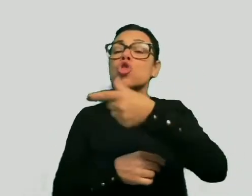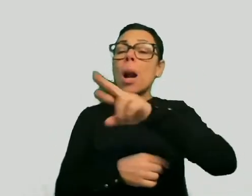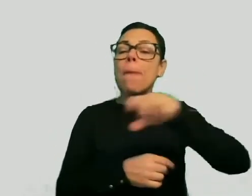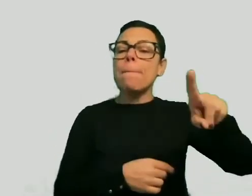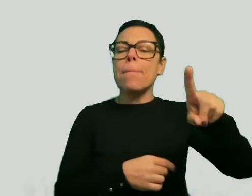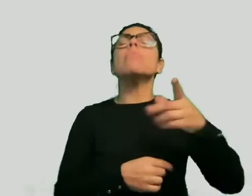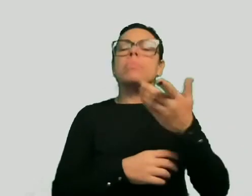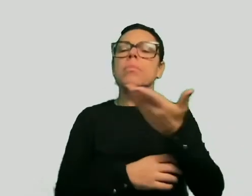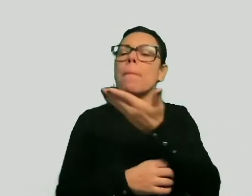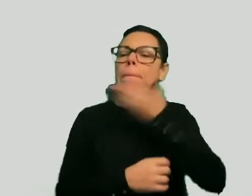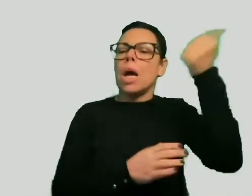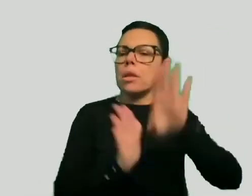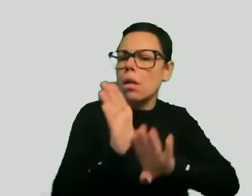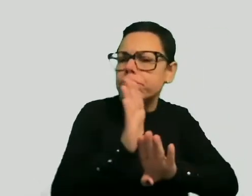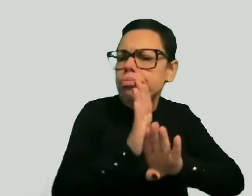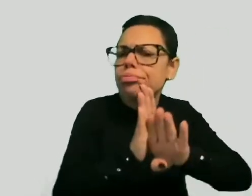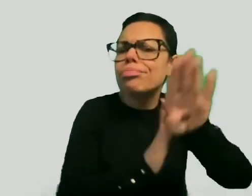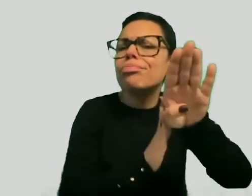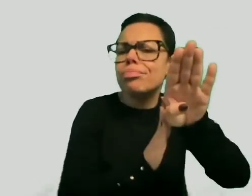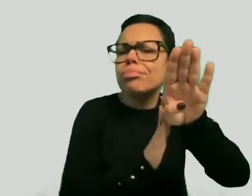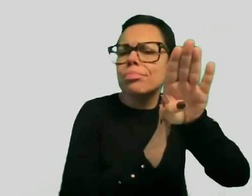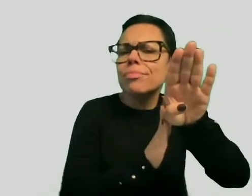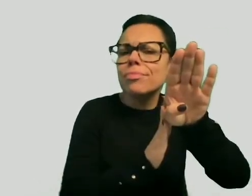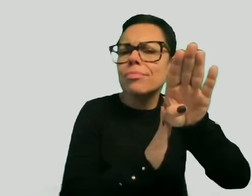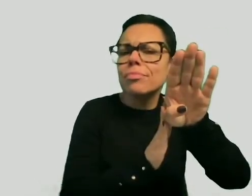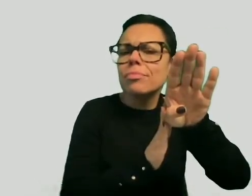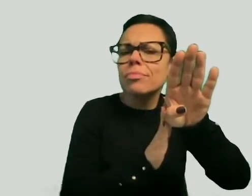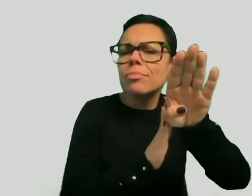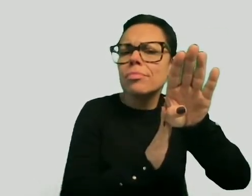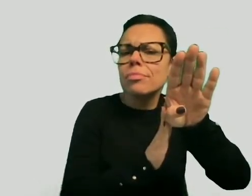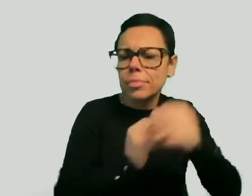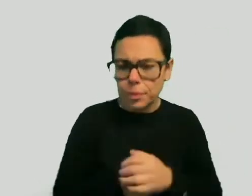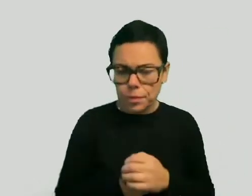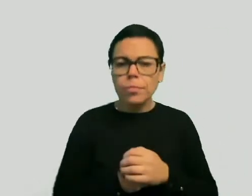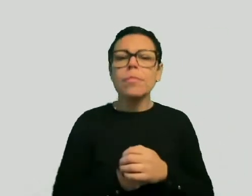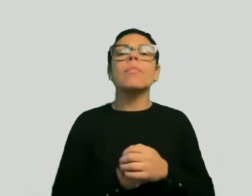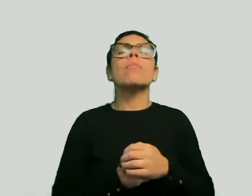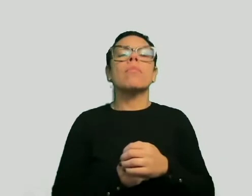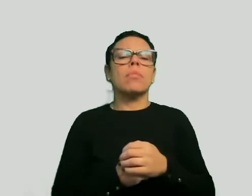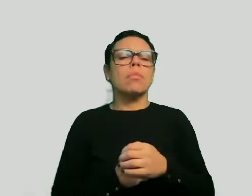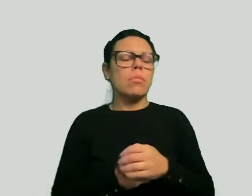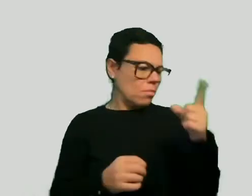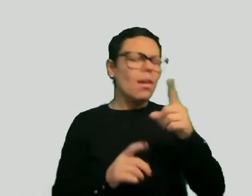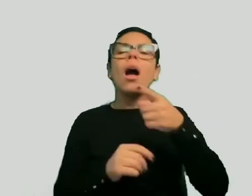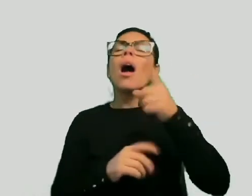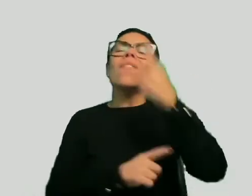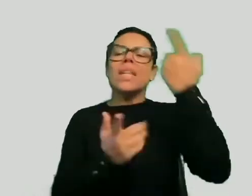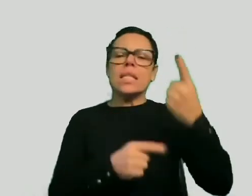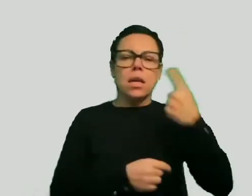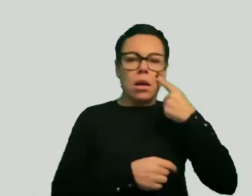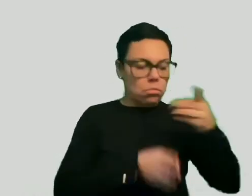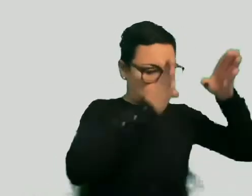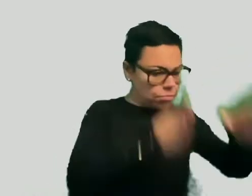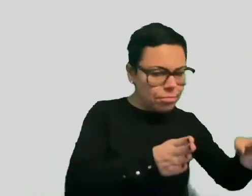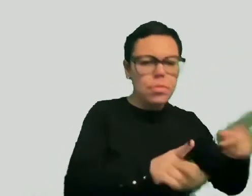the procurement phase, and the post-procurement phase, which has to do with the implementation of the contract, follow-up, monitoring,